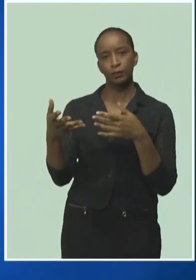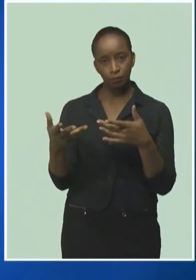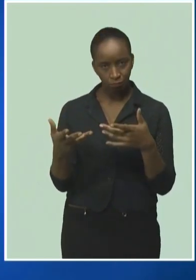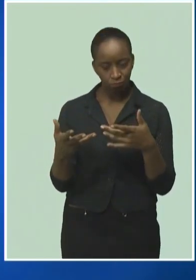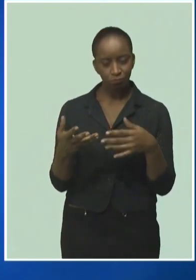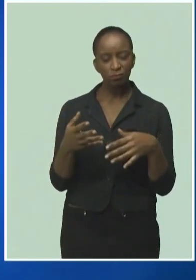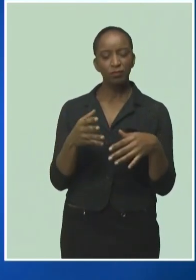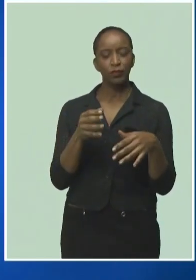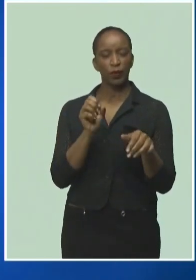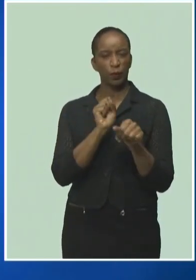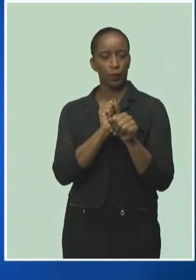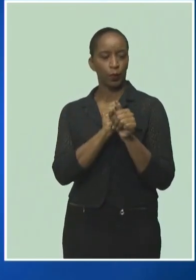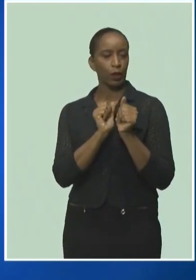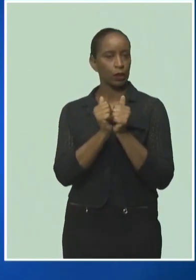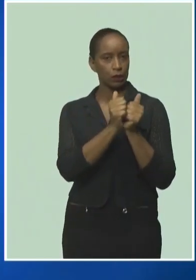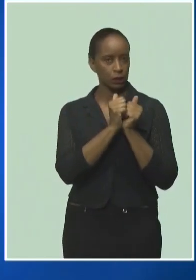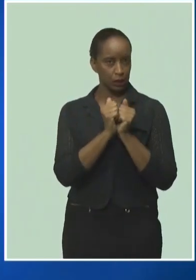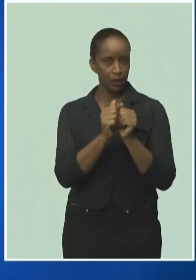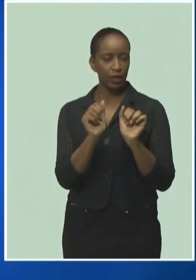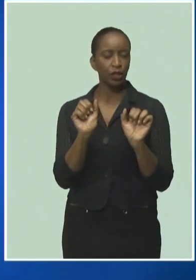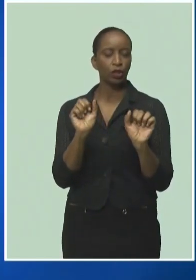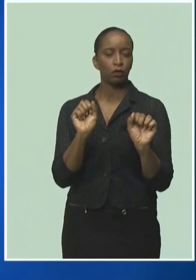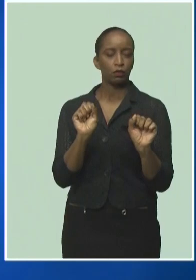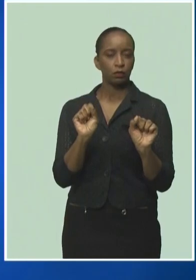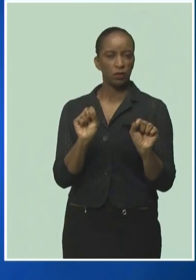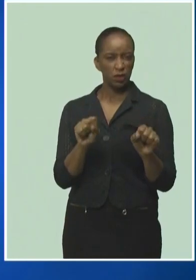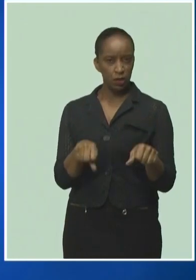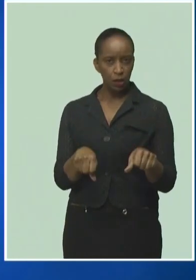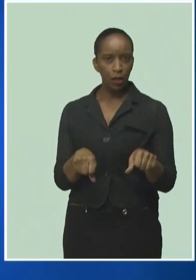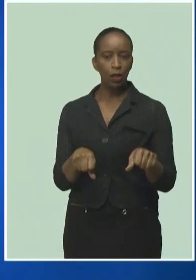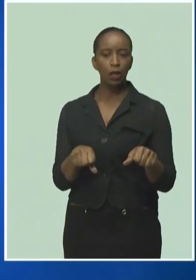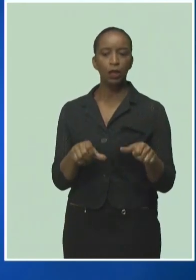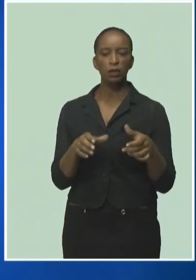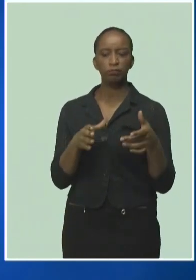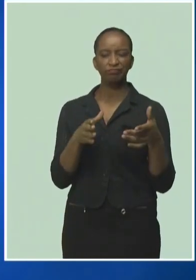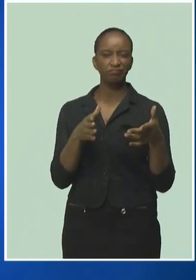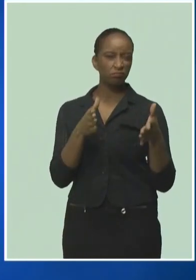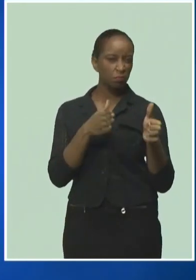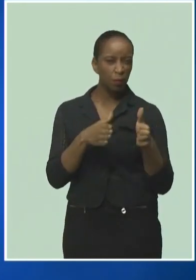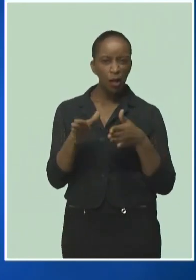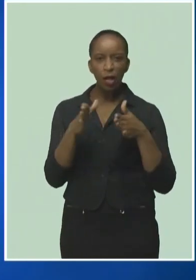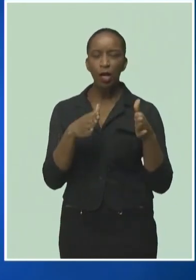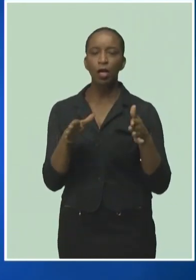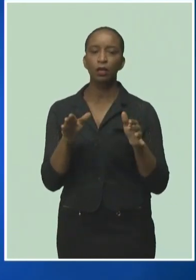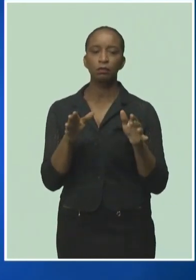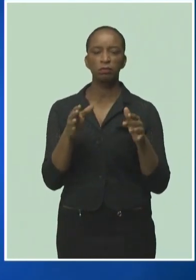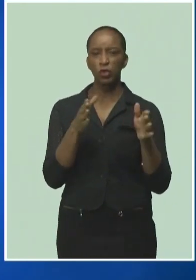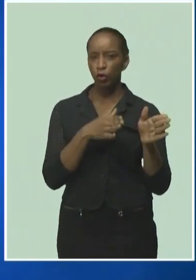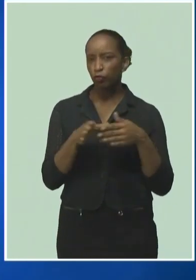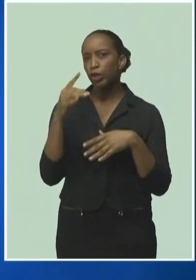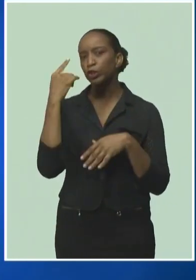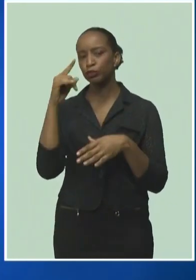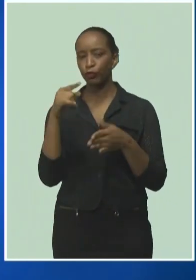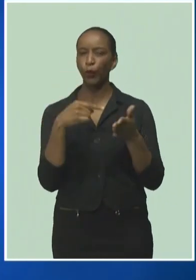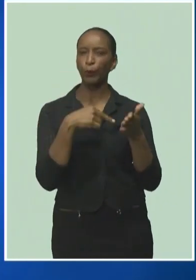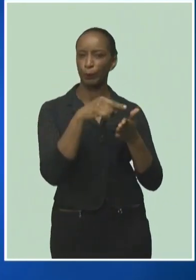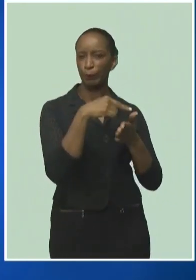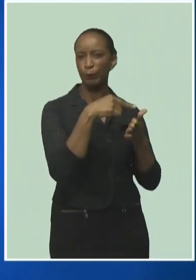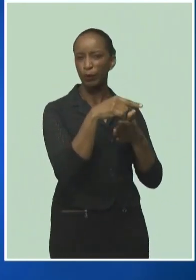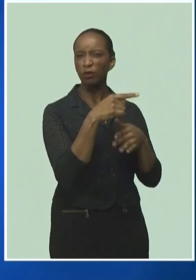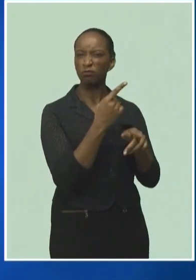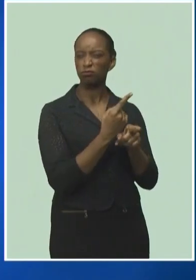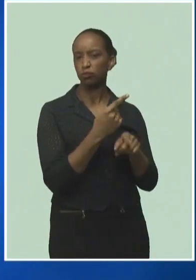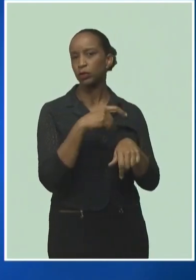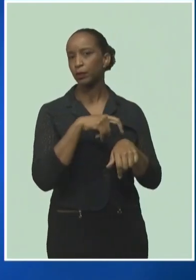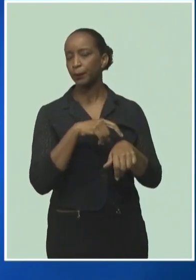then work with you and the client to help making sure the client is willing to pay you. So, you know, and other houses that we are willing to address through our